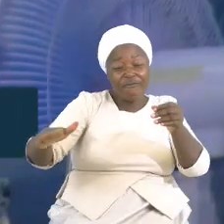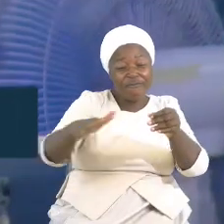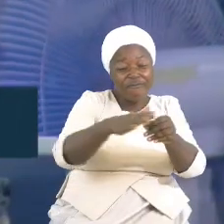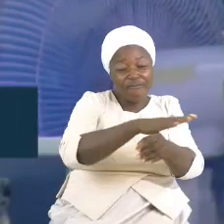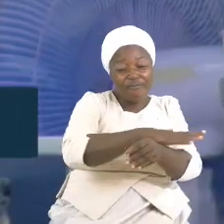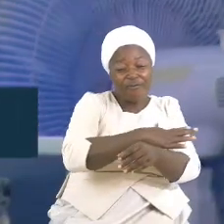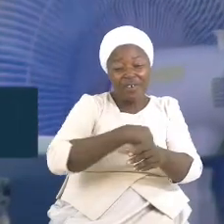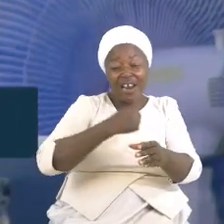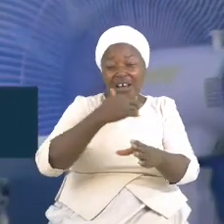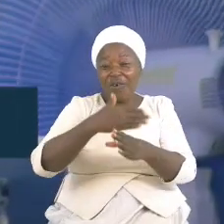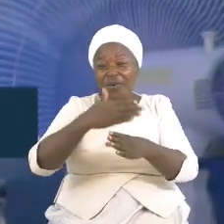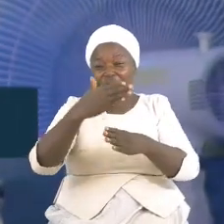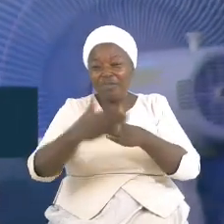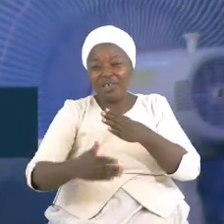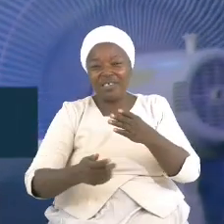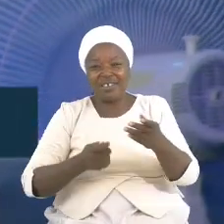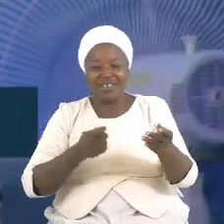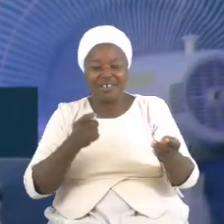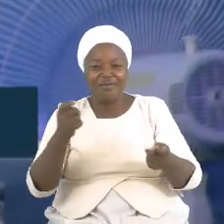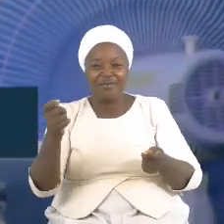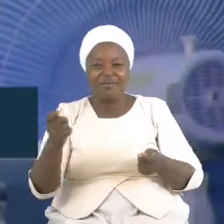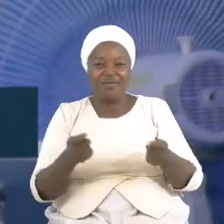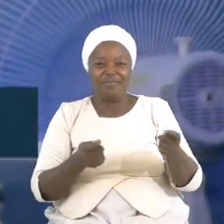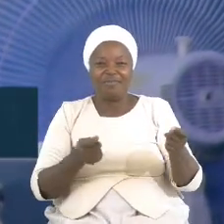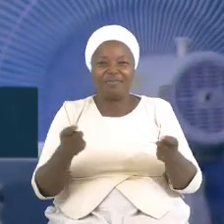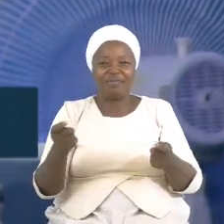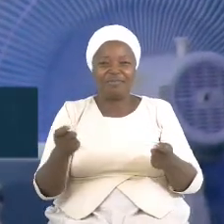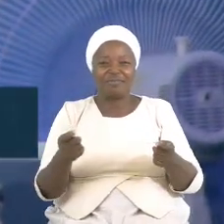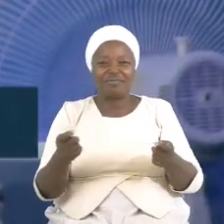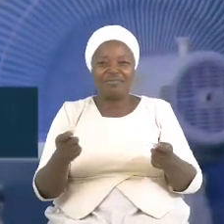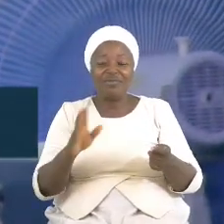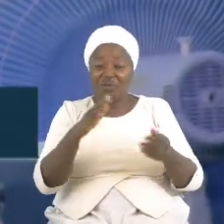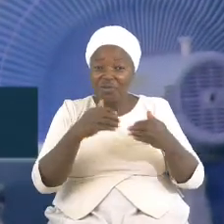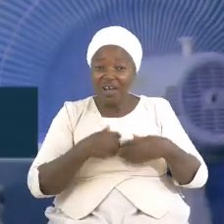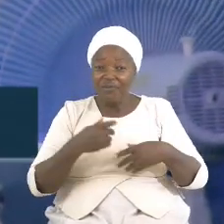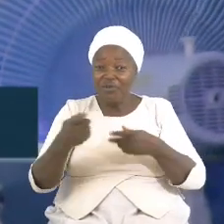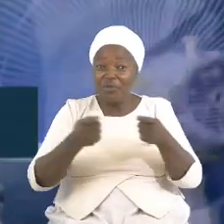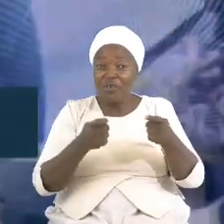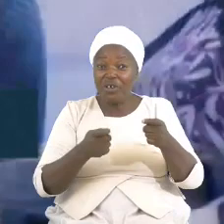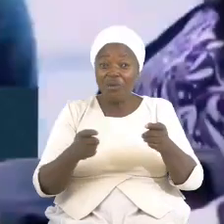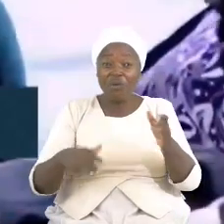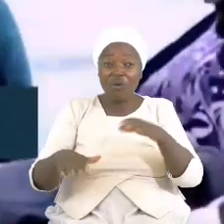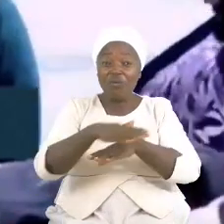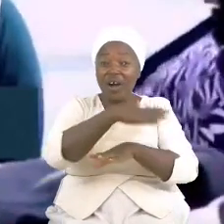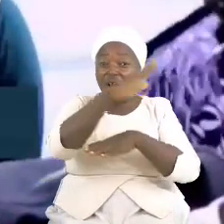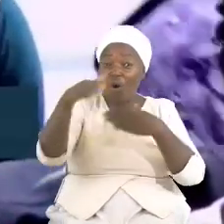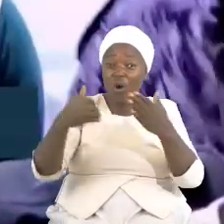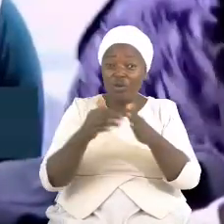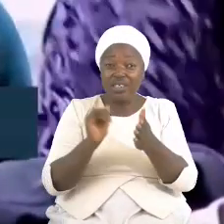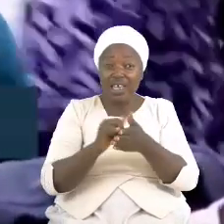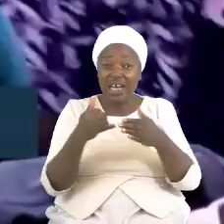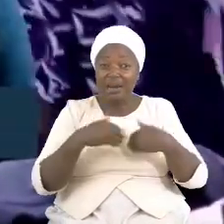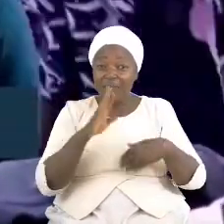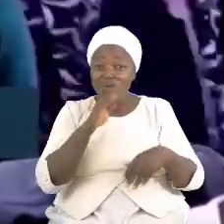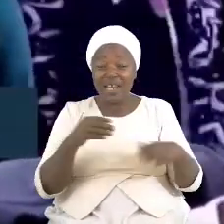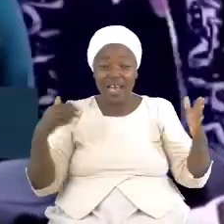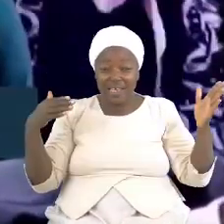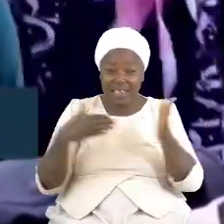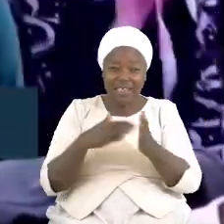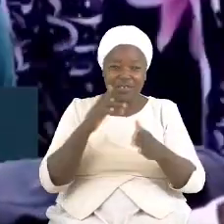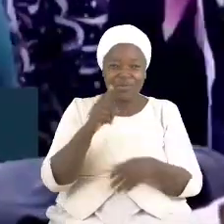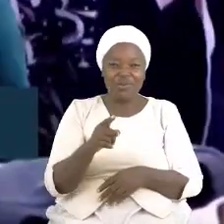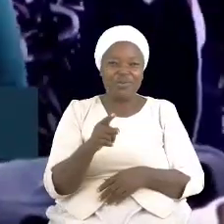to receive and exercise dominion over all that have been against you. Those diseases,